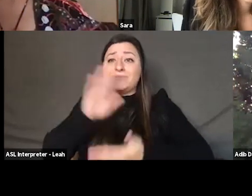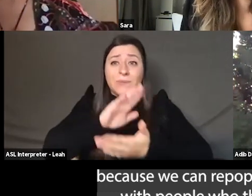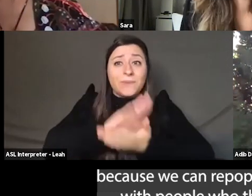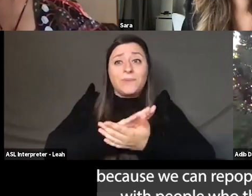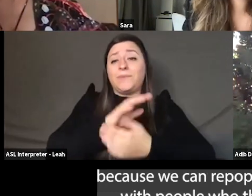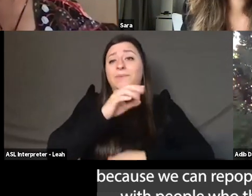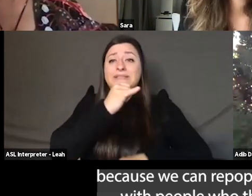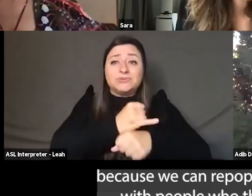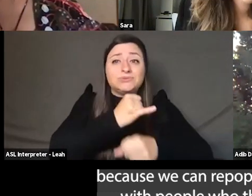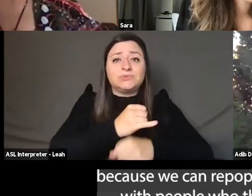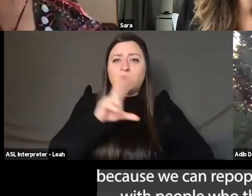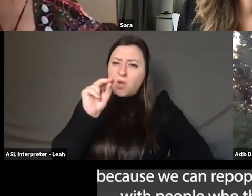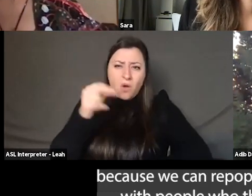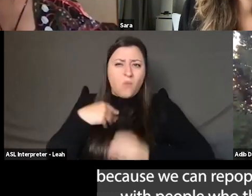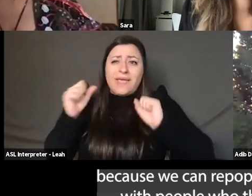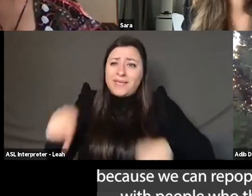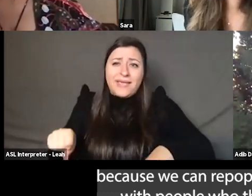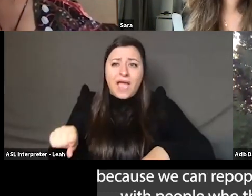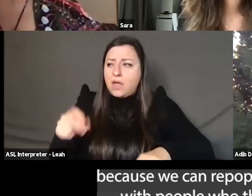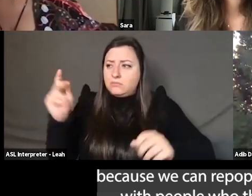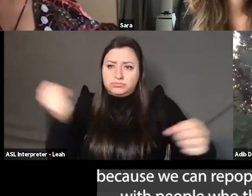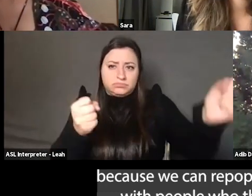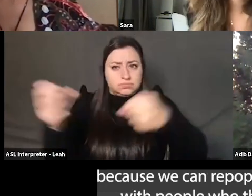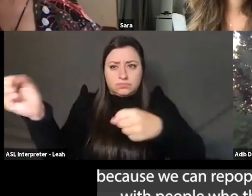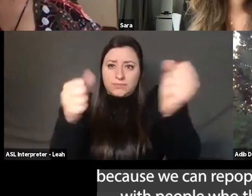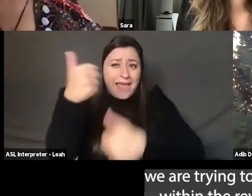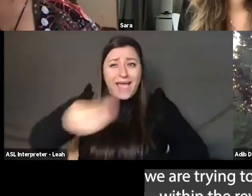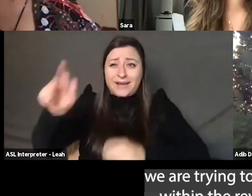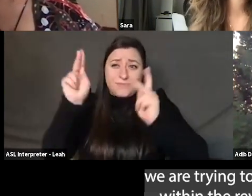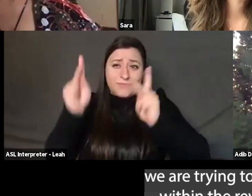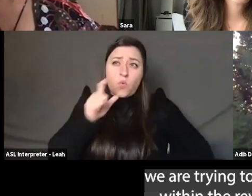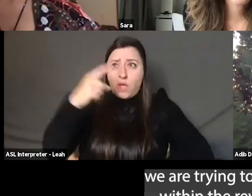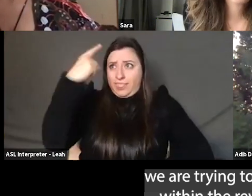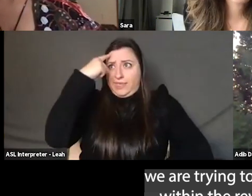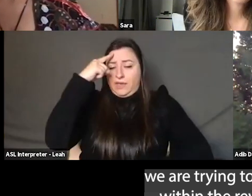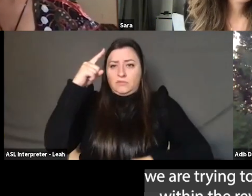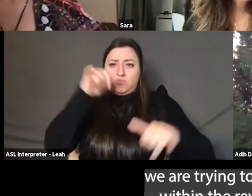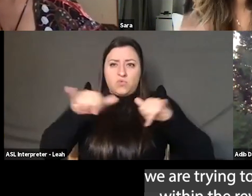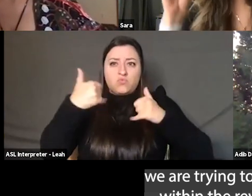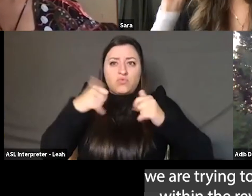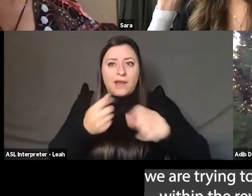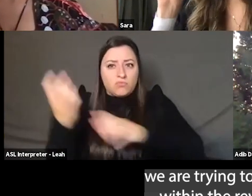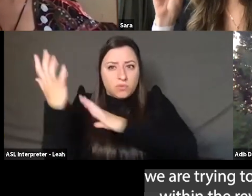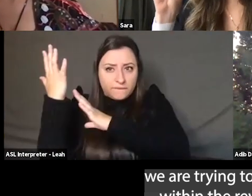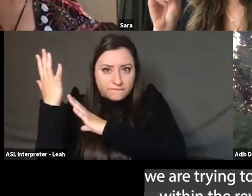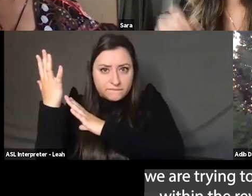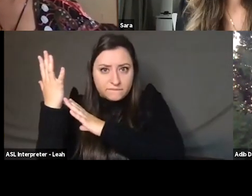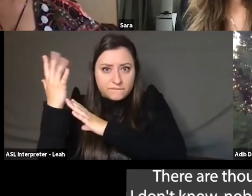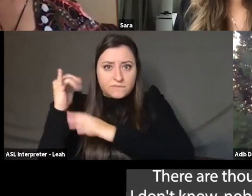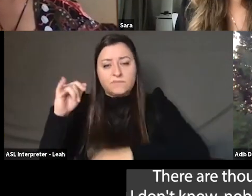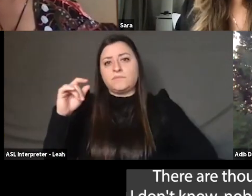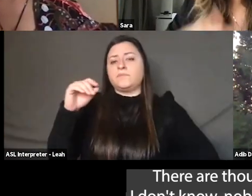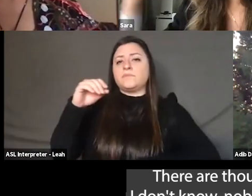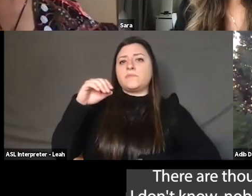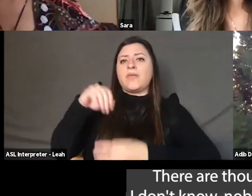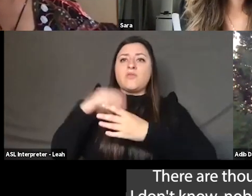seats, because we can repopulate those seats with people who think like those we are trying to get rid of. Within the revolution,